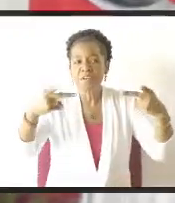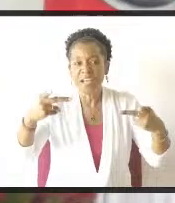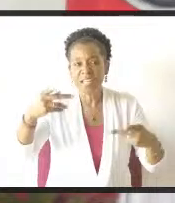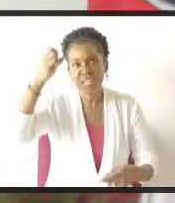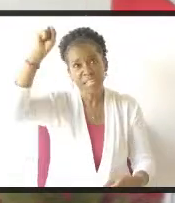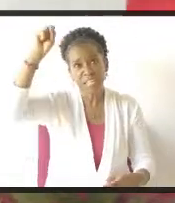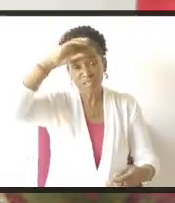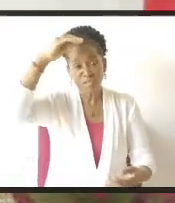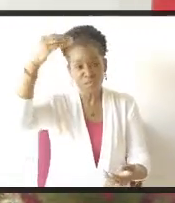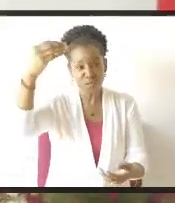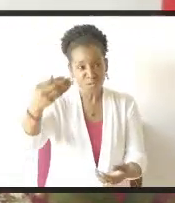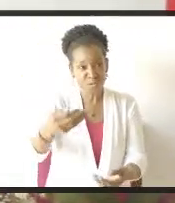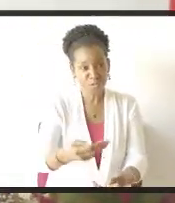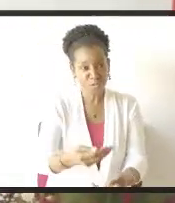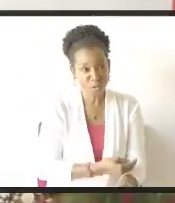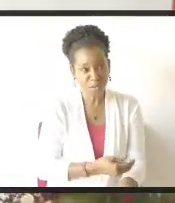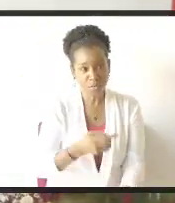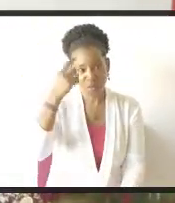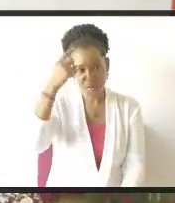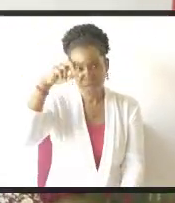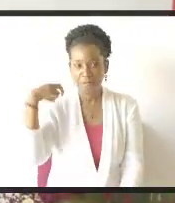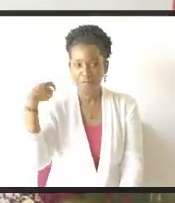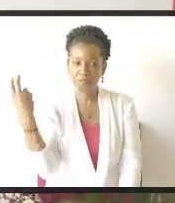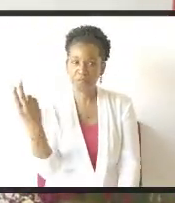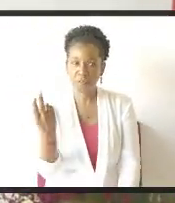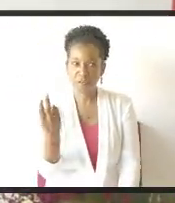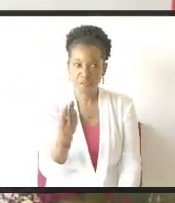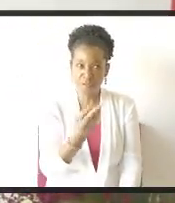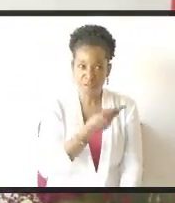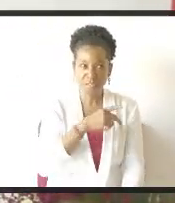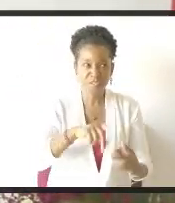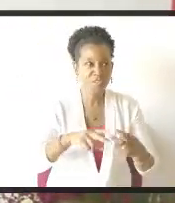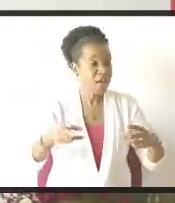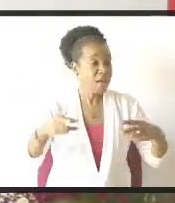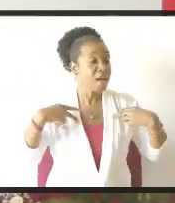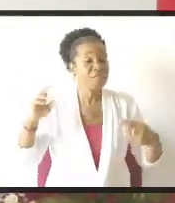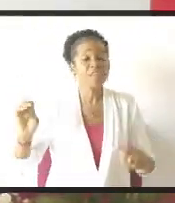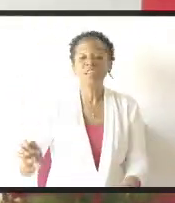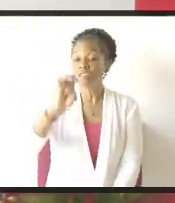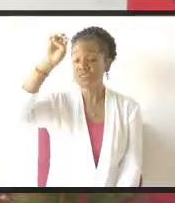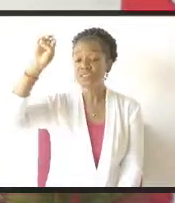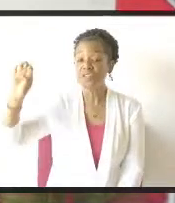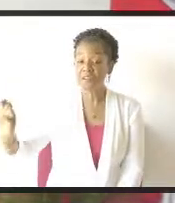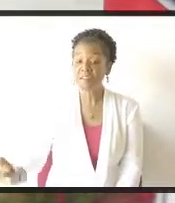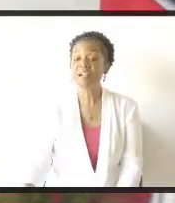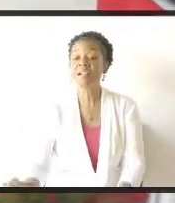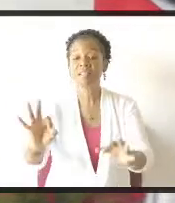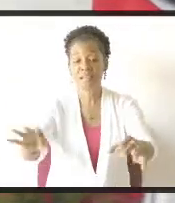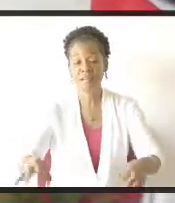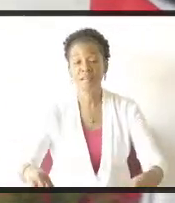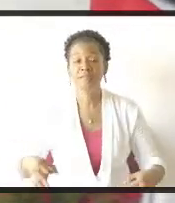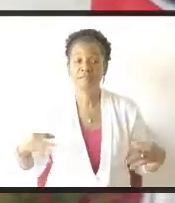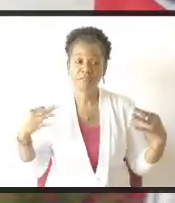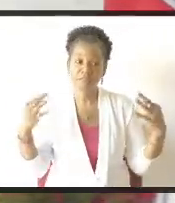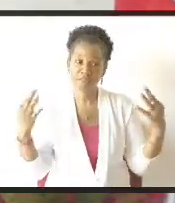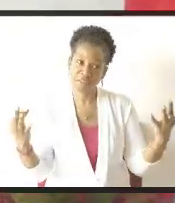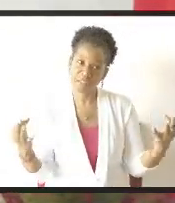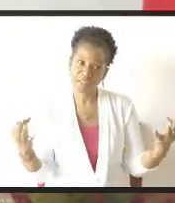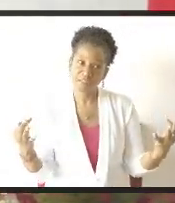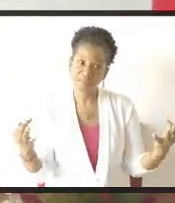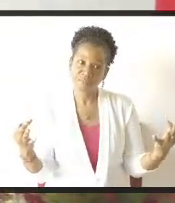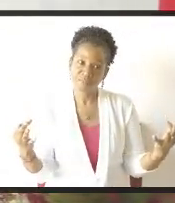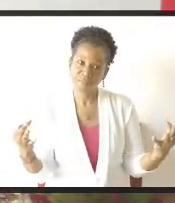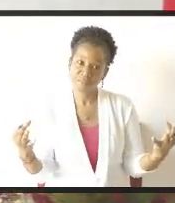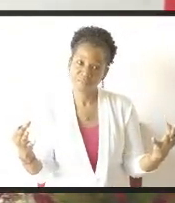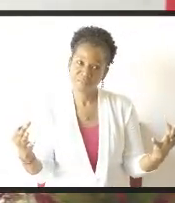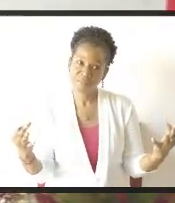here today a brand new person in Jesus Christ, prepared for eternity. For if Jesus Christ comes back, and by the way, He could come